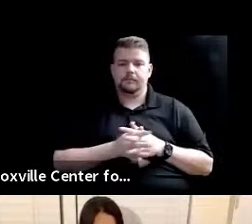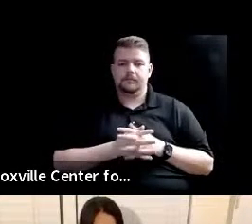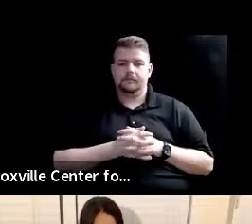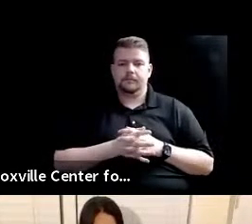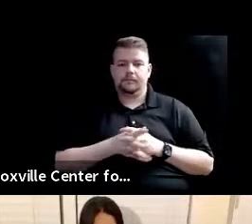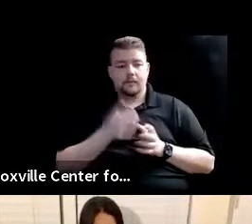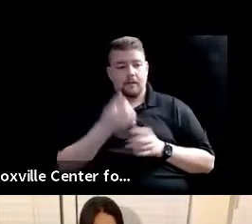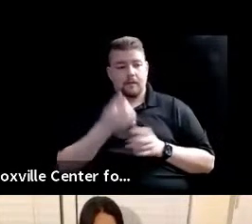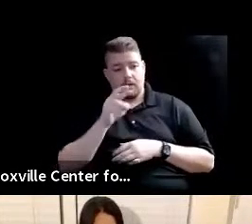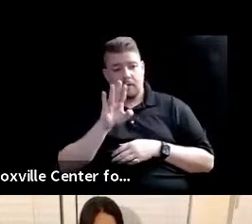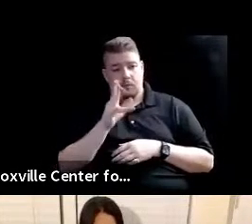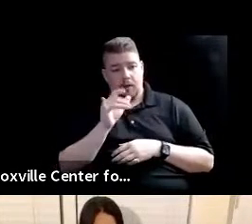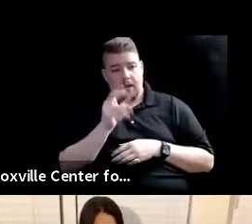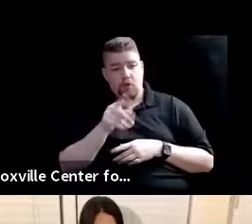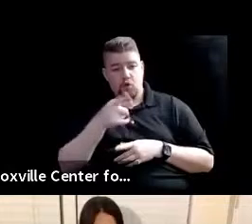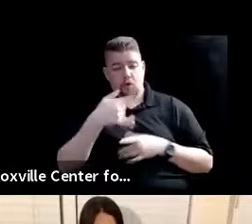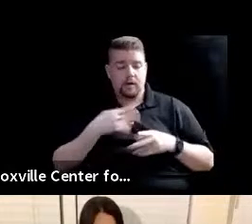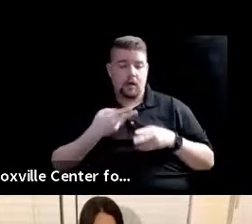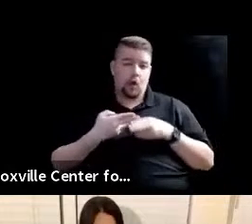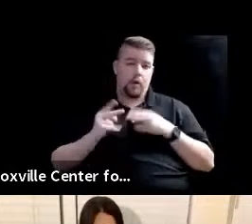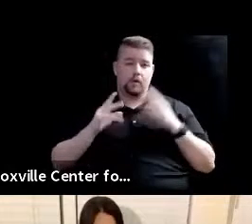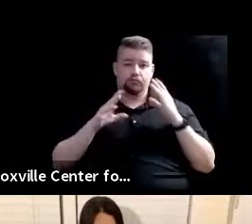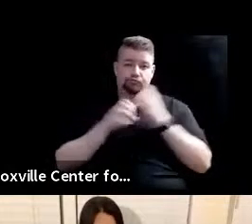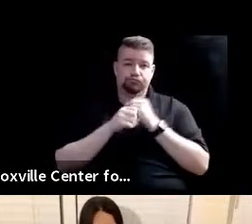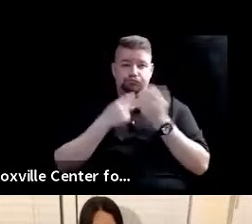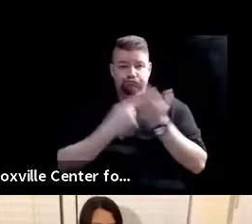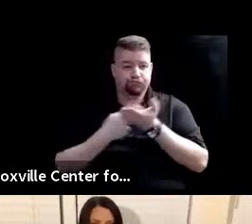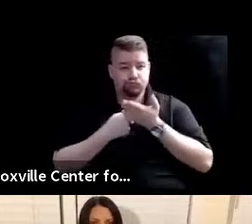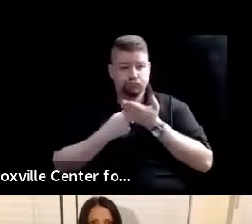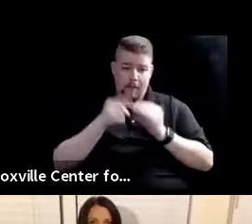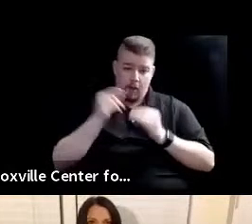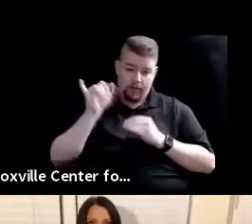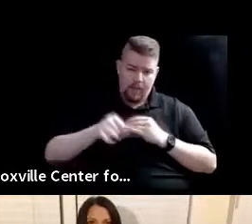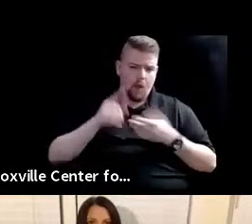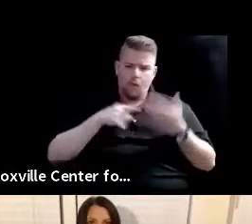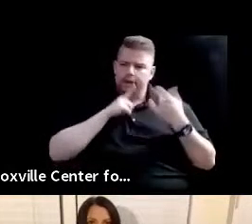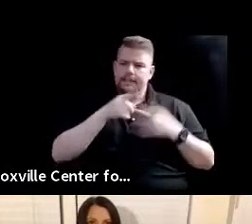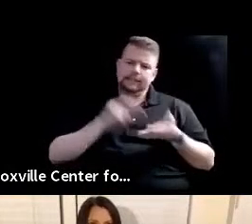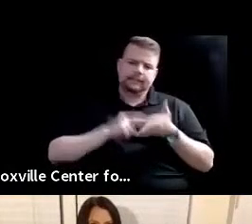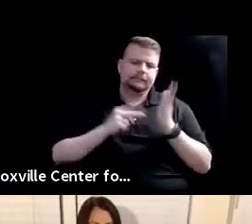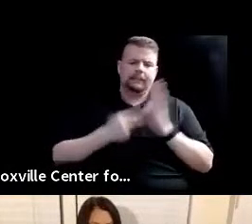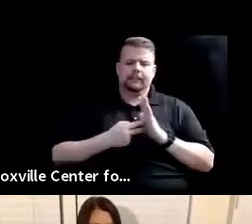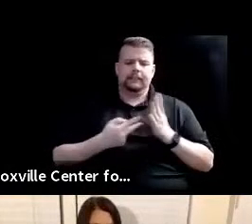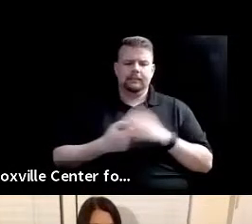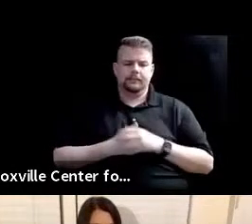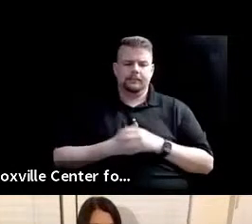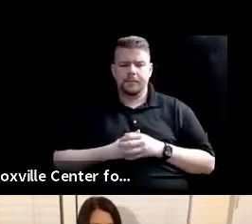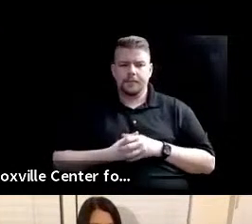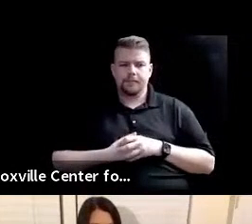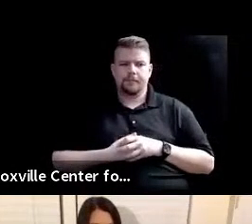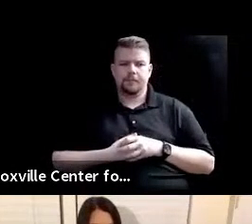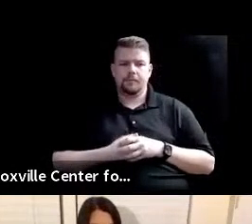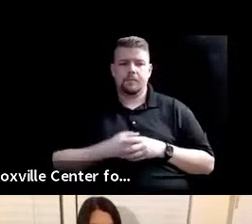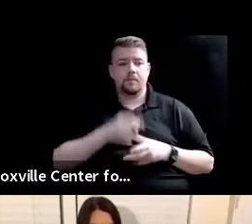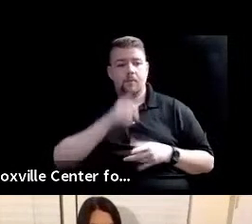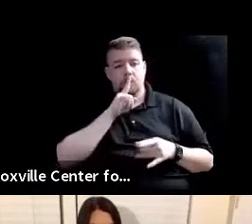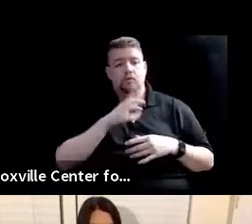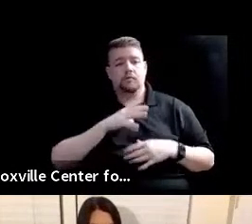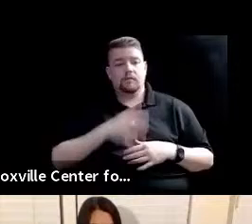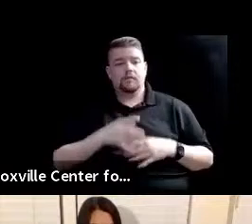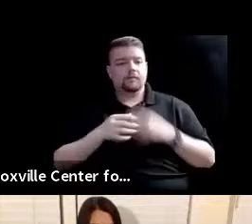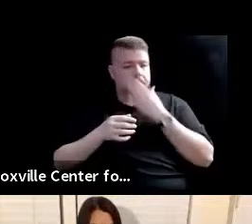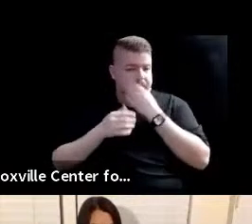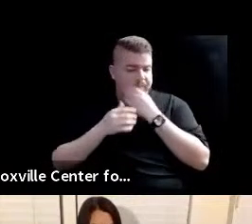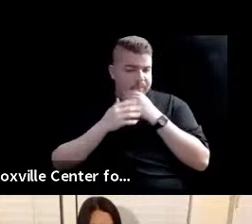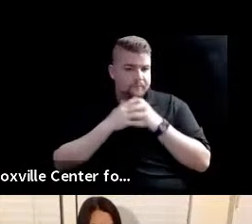Dr. Buchanan, do you want to maybe just give us a quick rundown of what's in this, just to make it? Sure. We'll